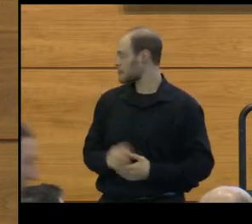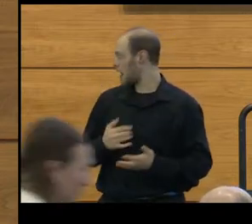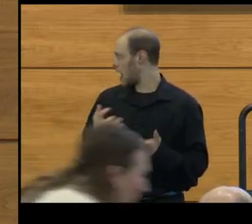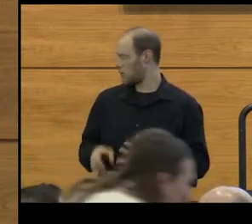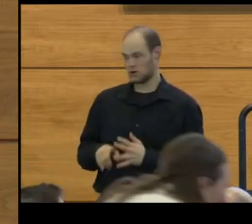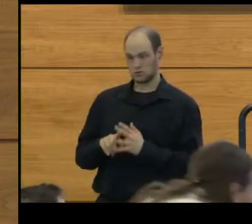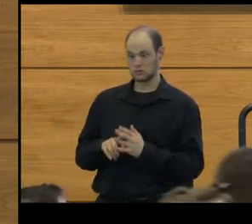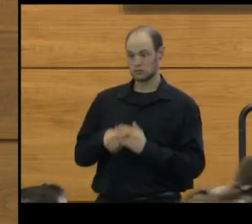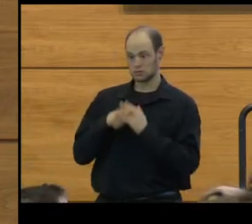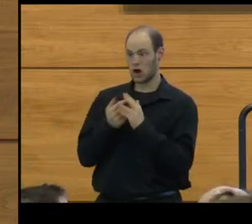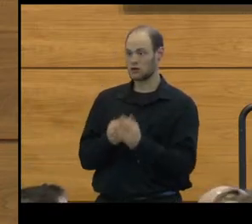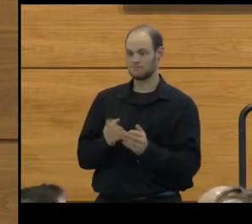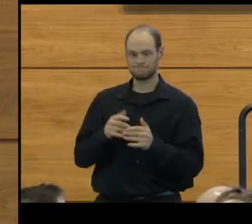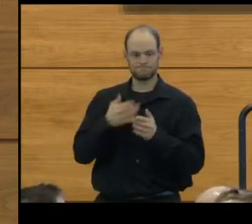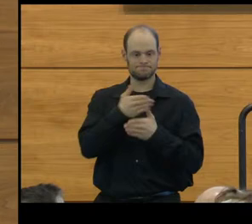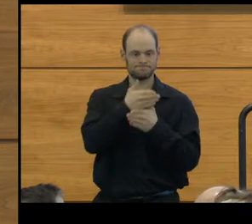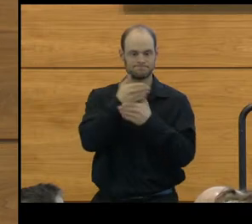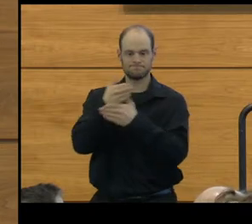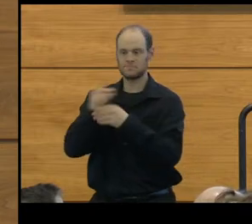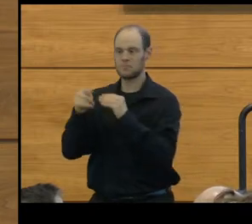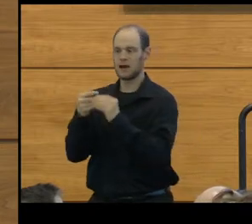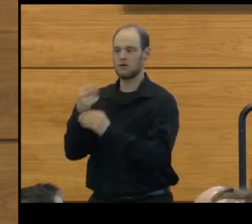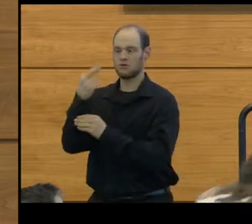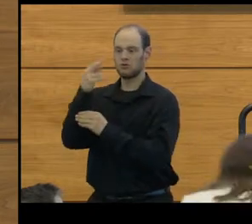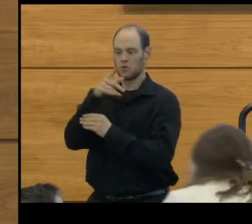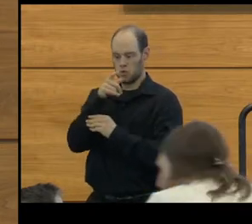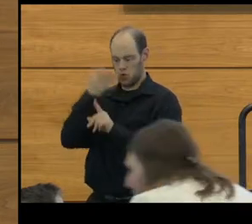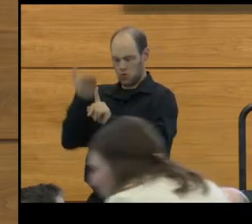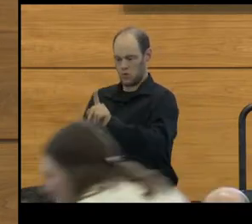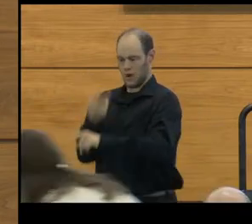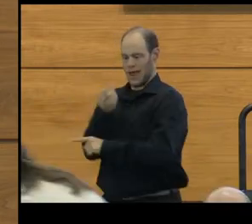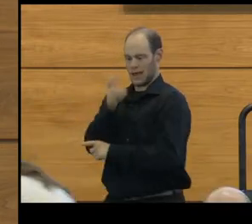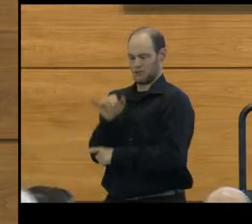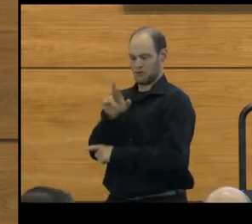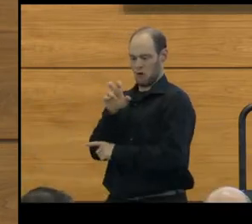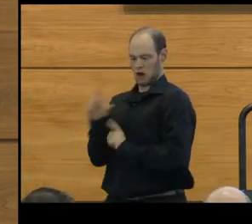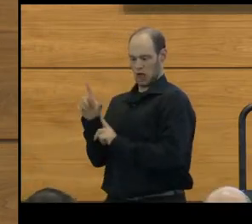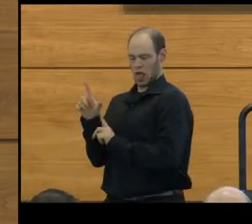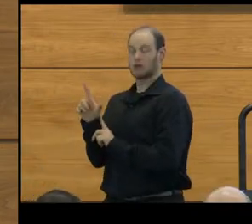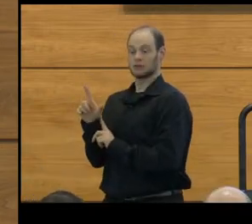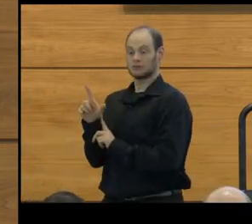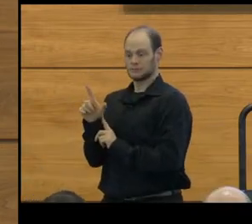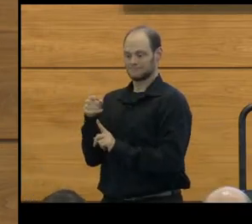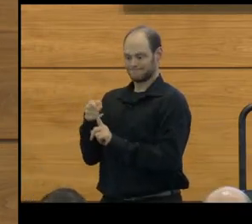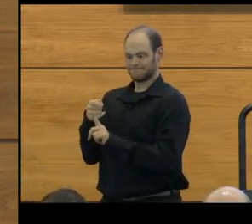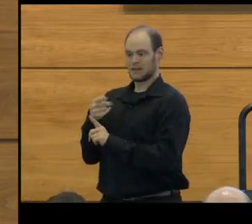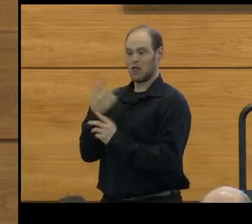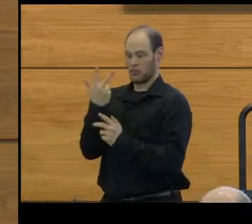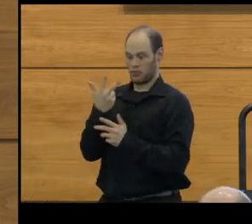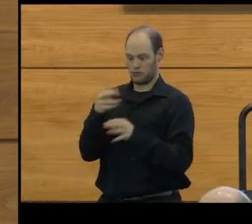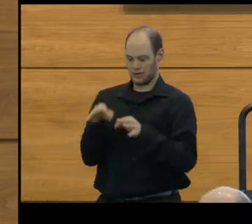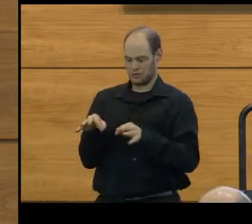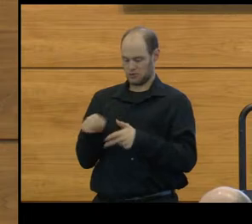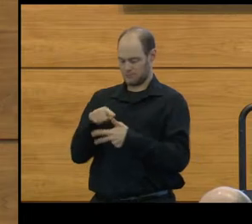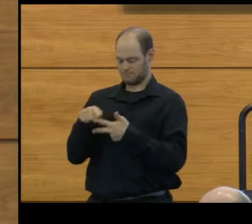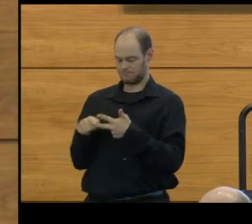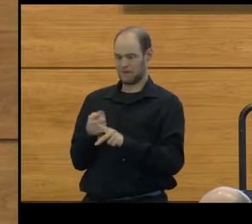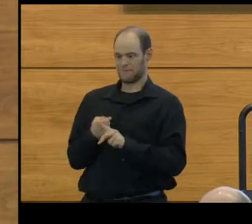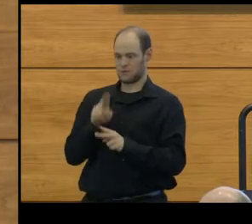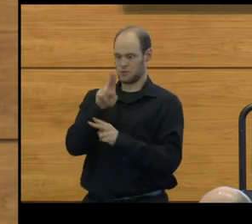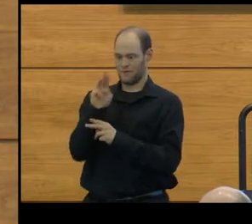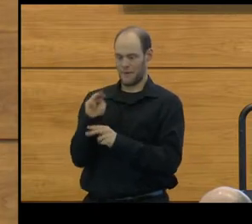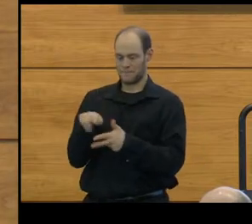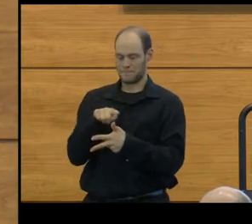by sharing with you the history about the namesake for the Russel Award. Henry Russel earned 3 degrees from the University of